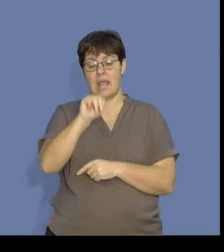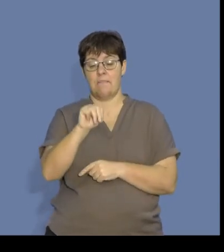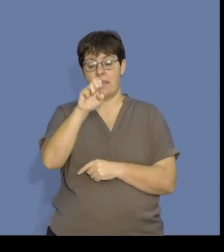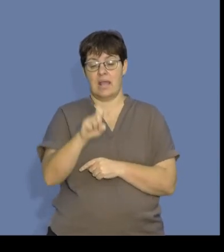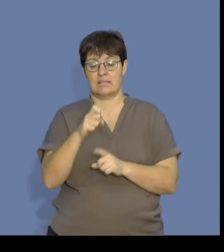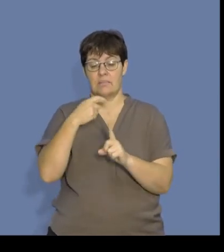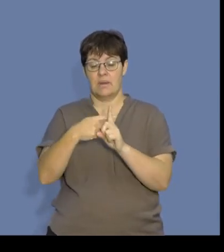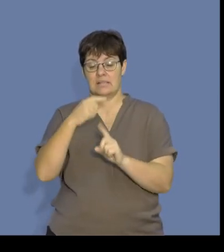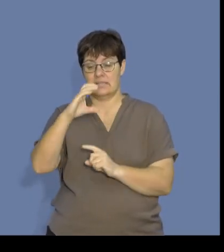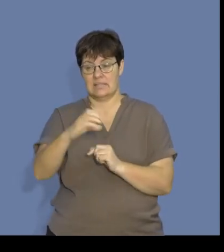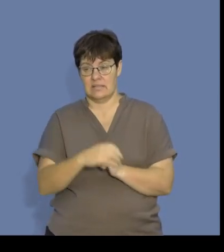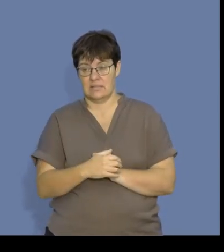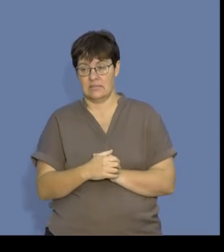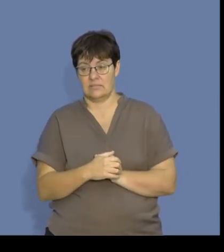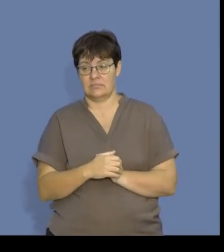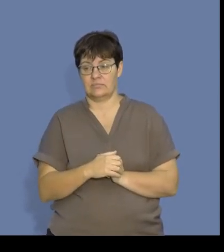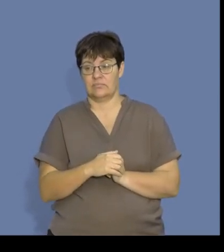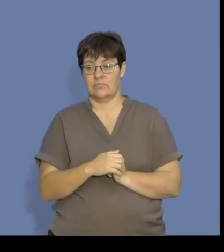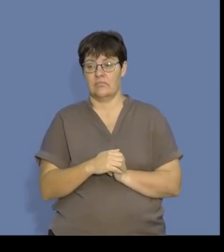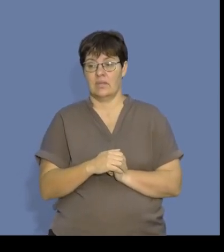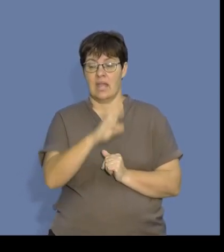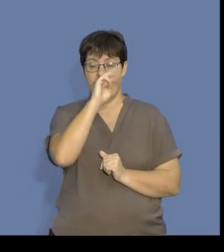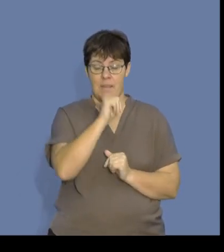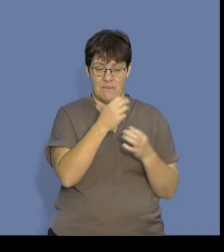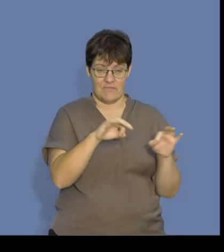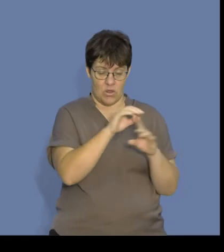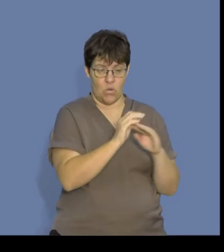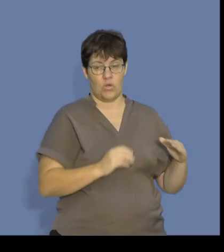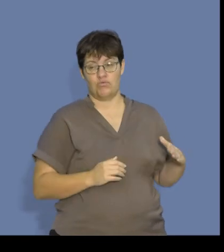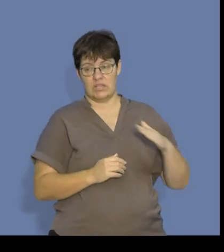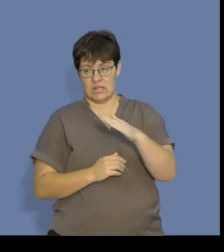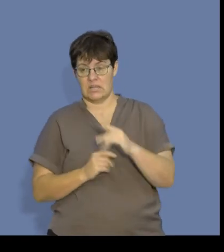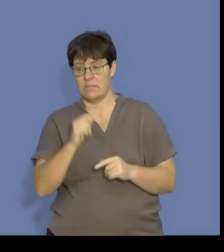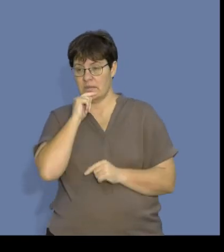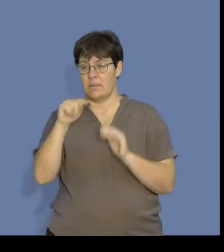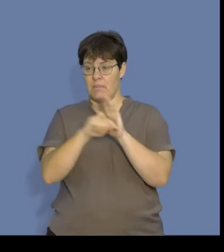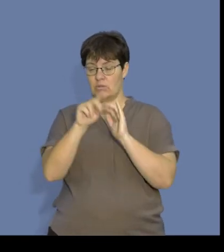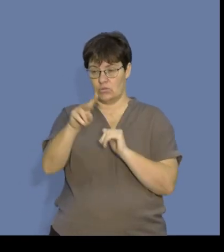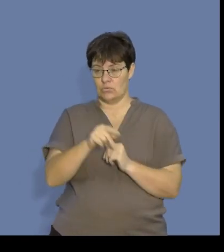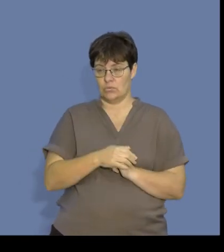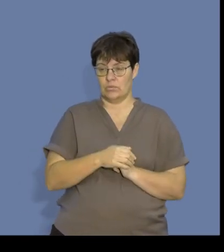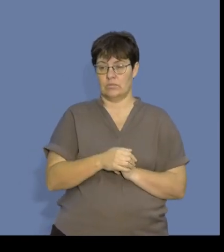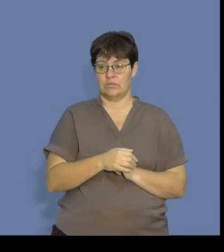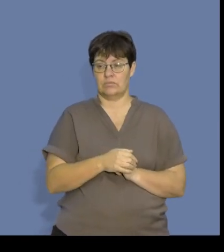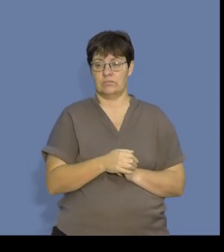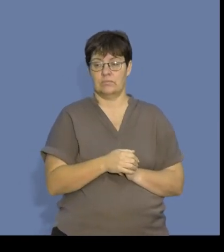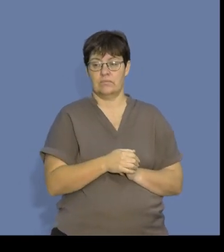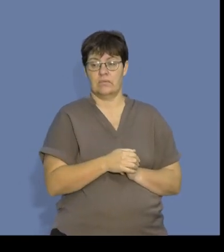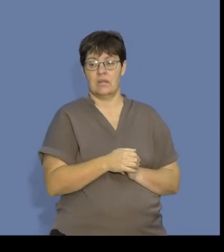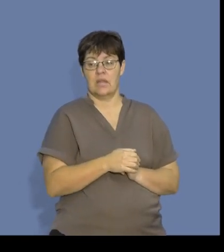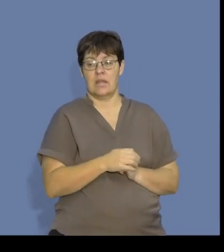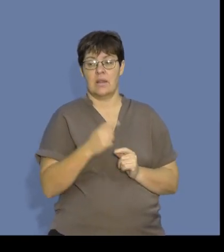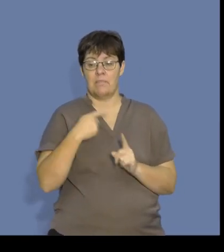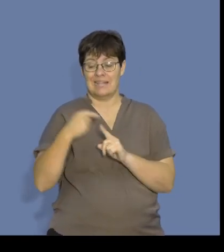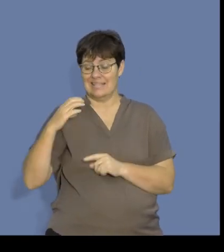is equals to mx plus c. The m value is the gradient, which is -2. There you have